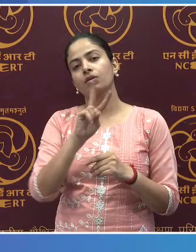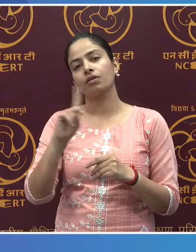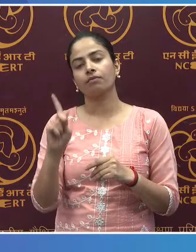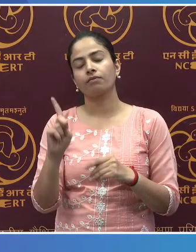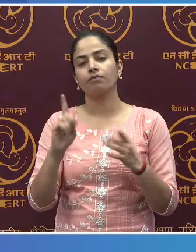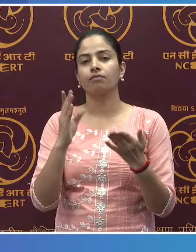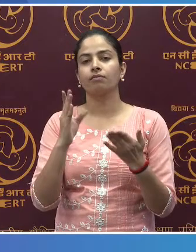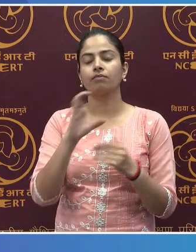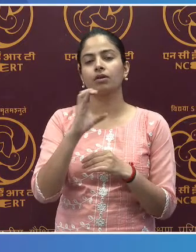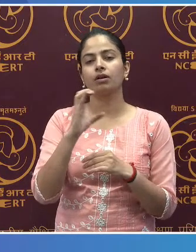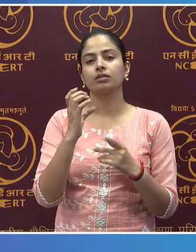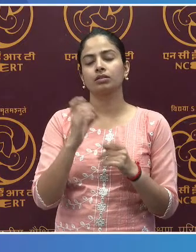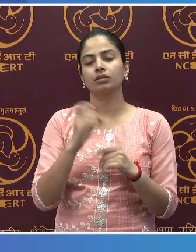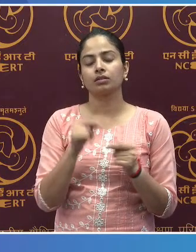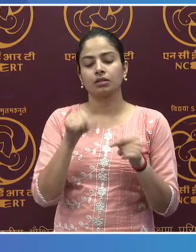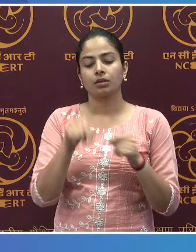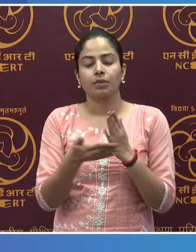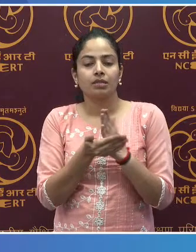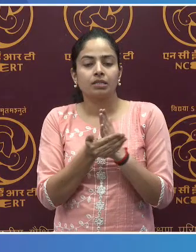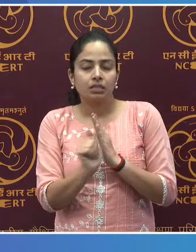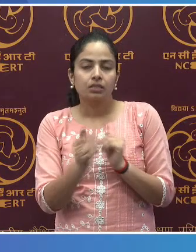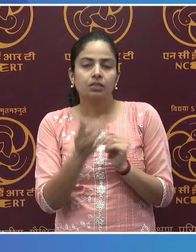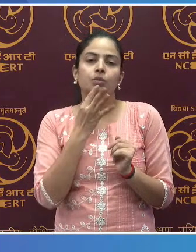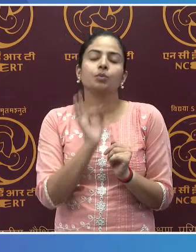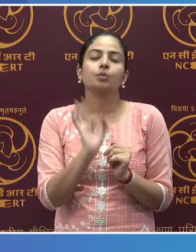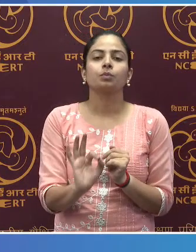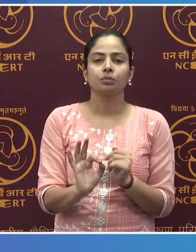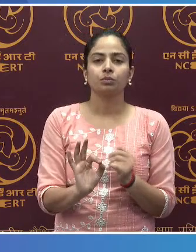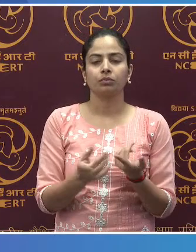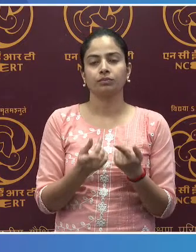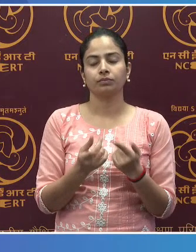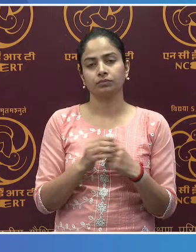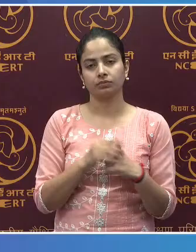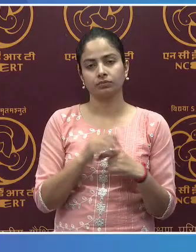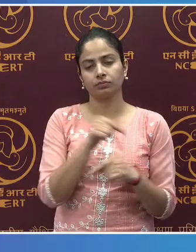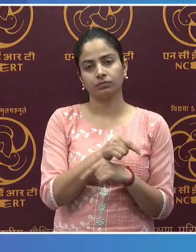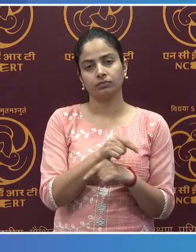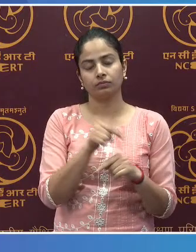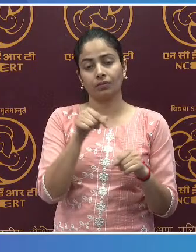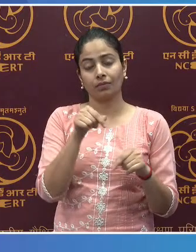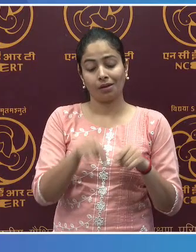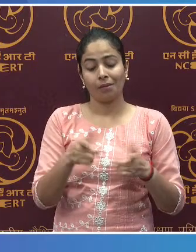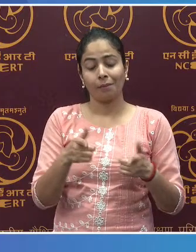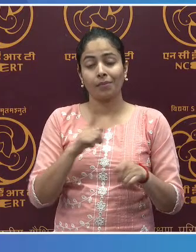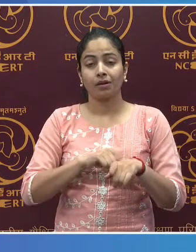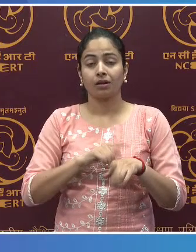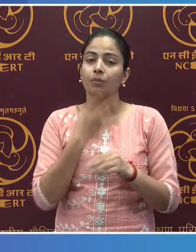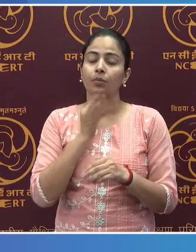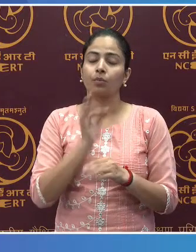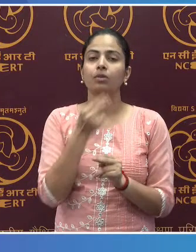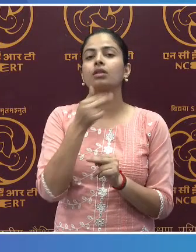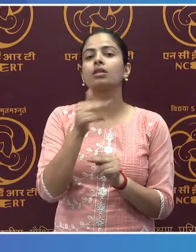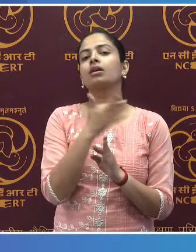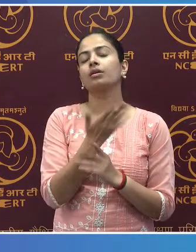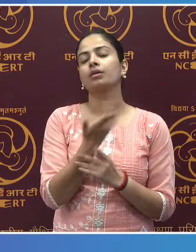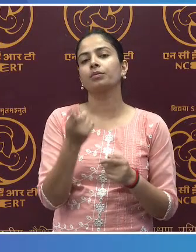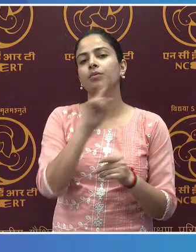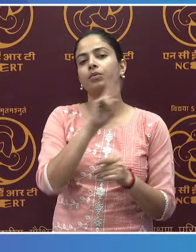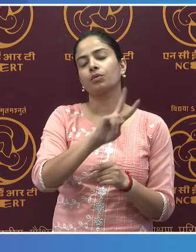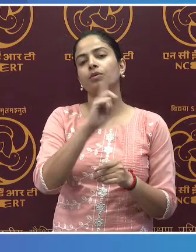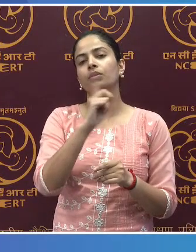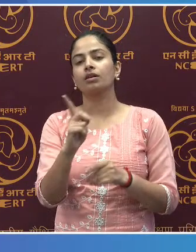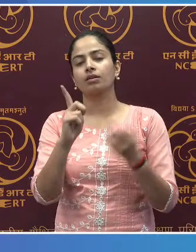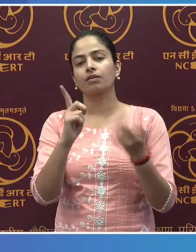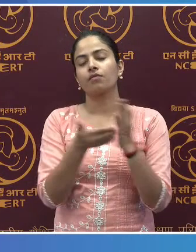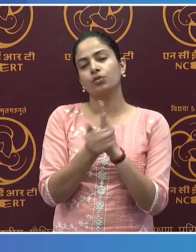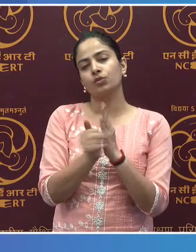the skills which are really very important, very pertinent for the 21st century. They commonly known as 21st century